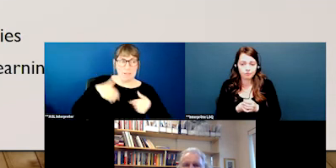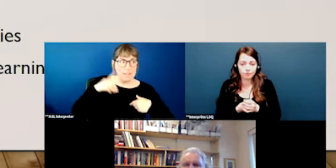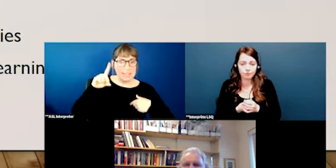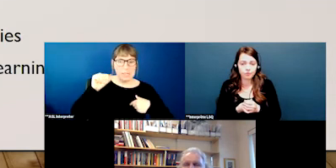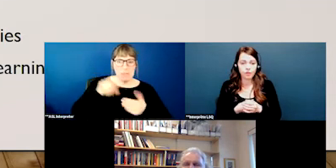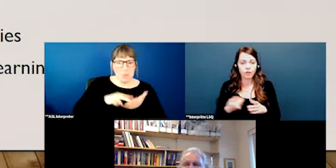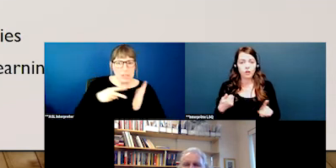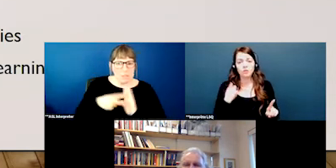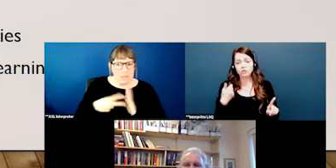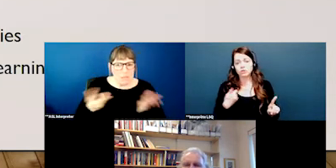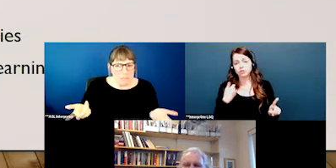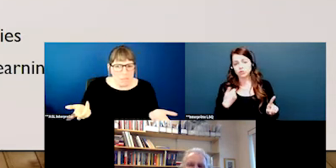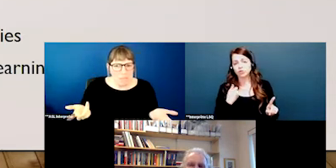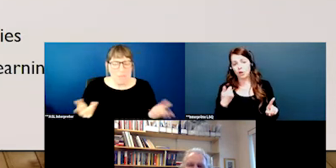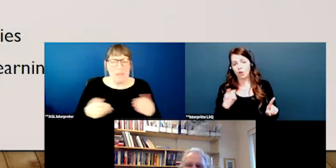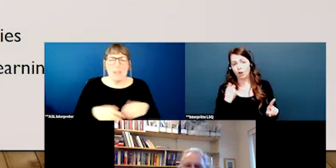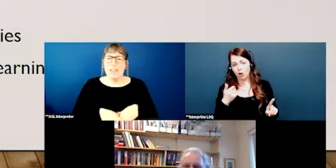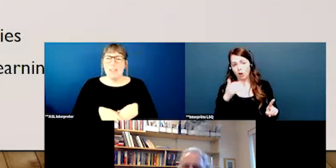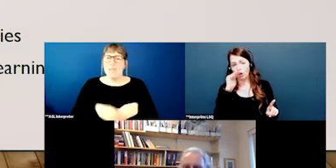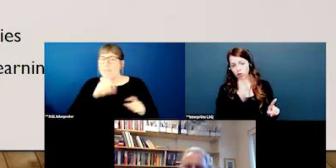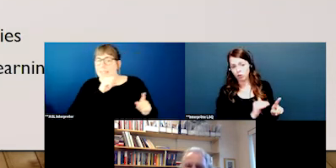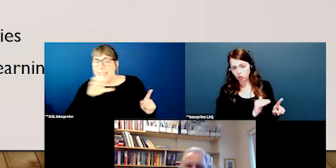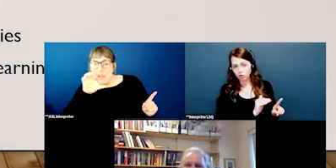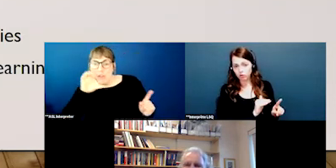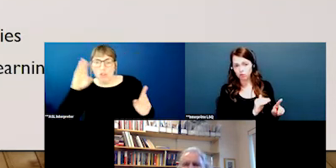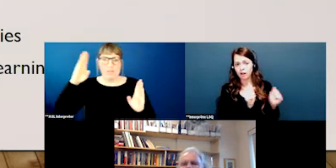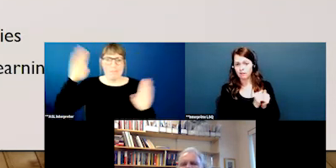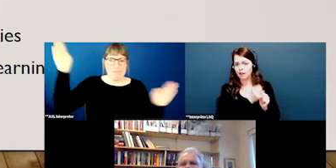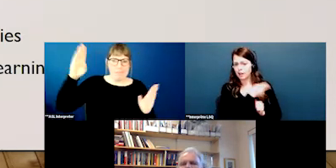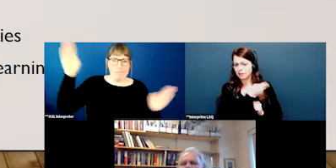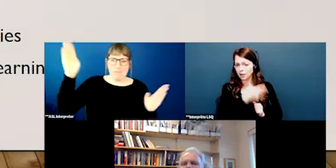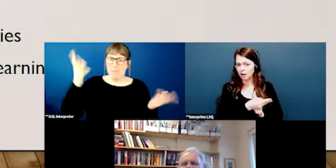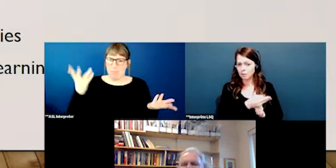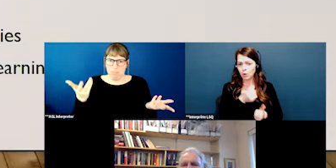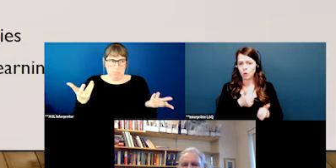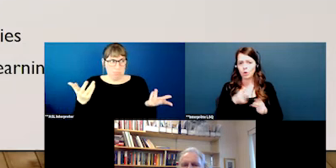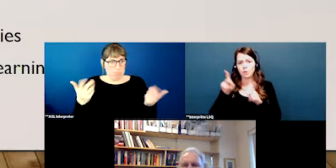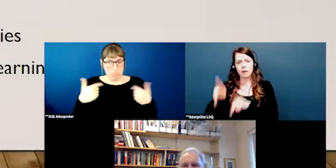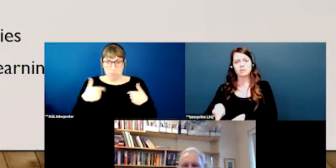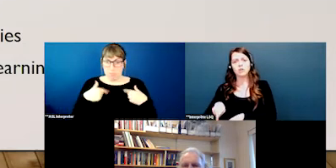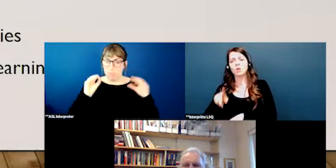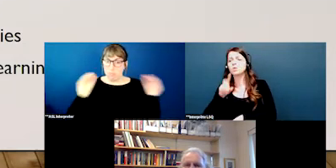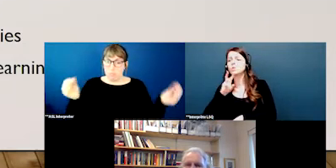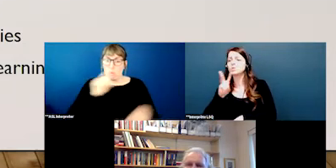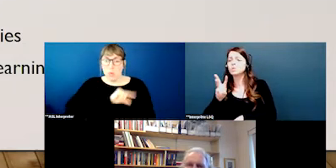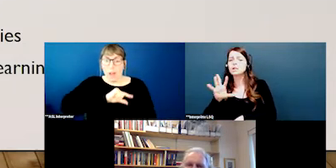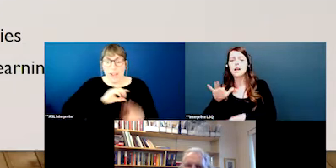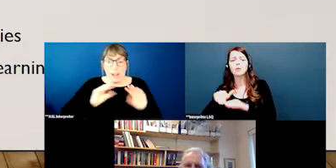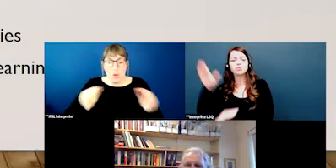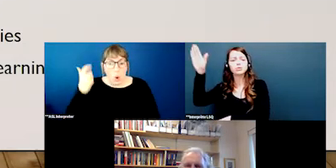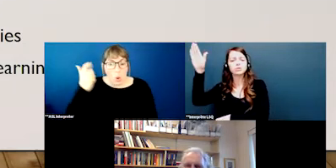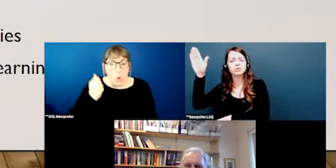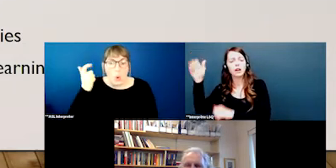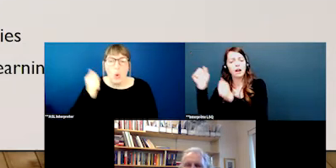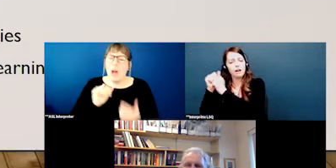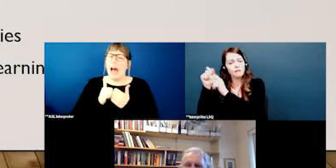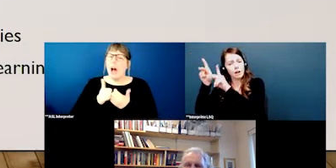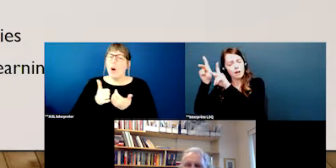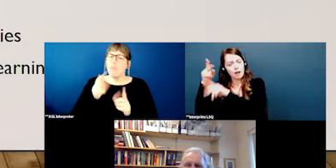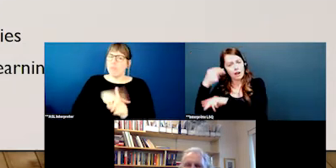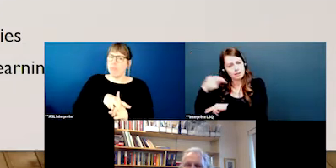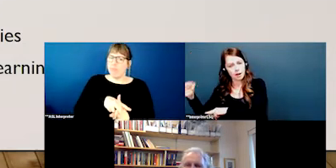disabilities, and for seniors or people 65 and over living with disabilities? How will this new benefit